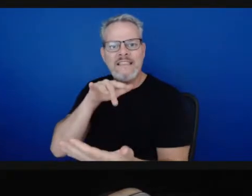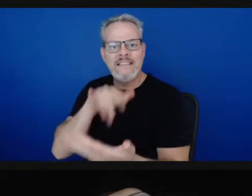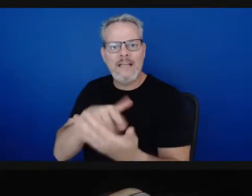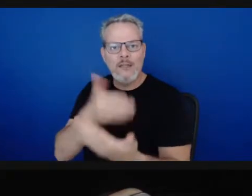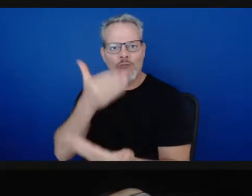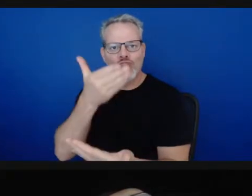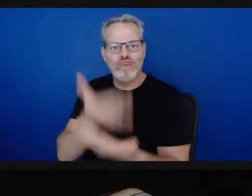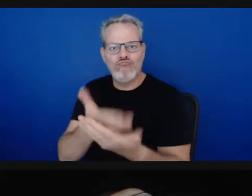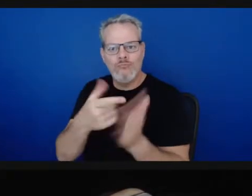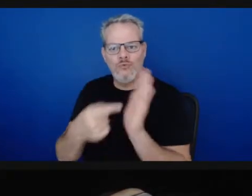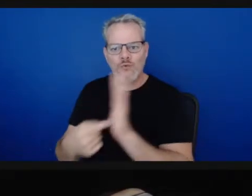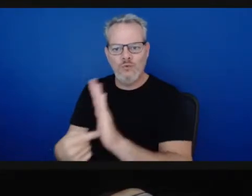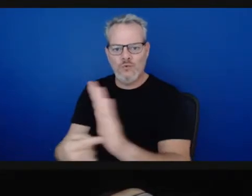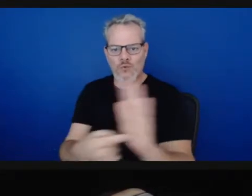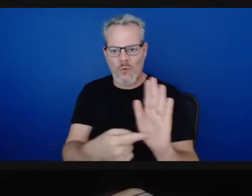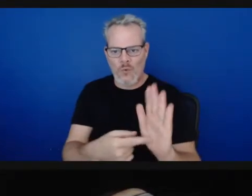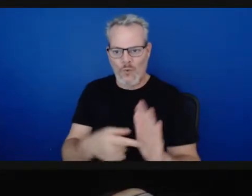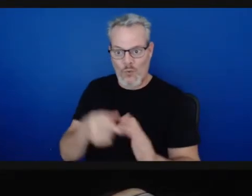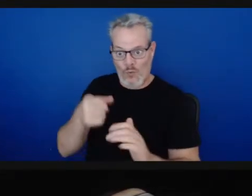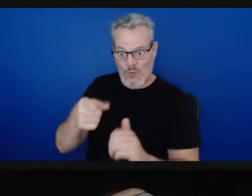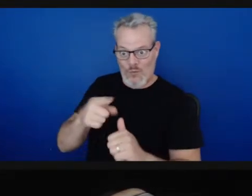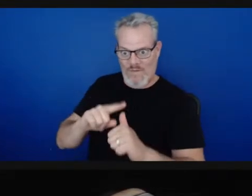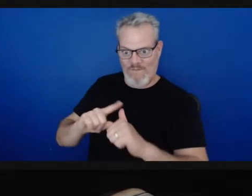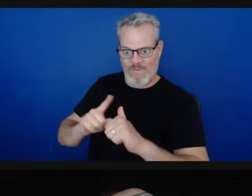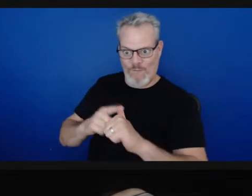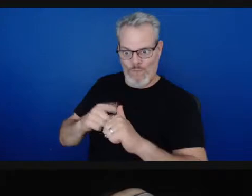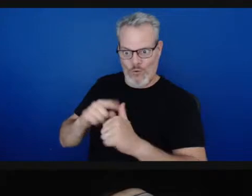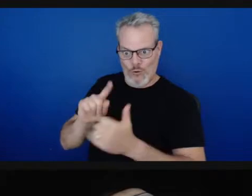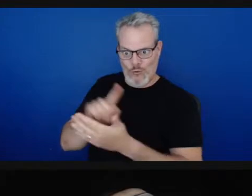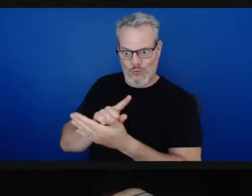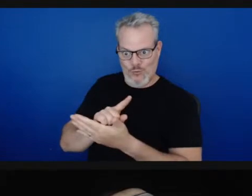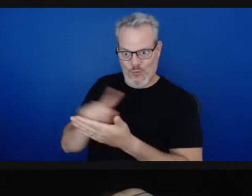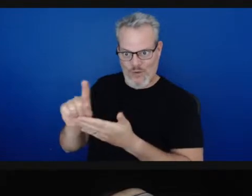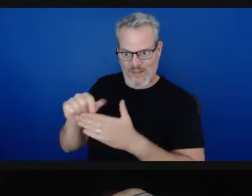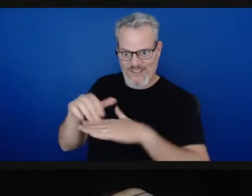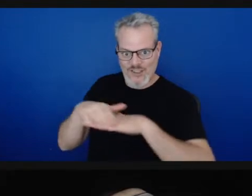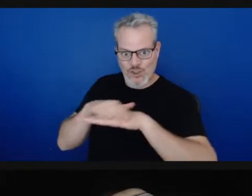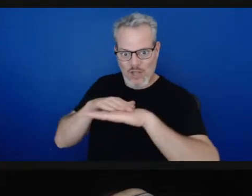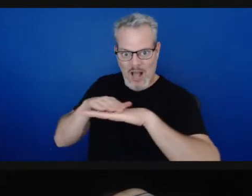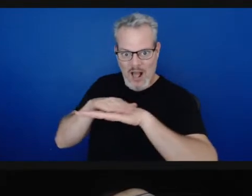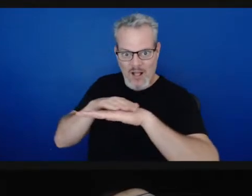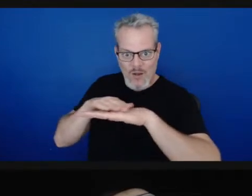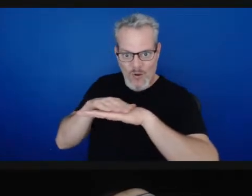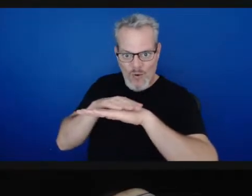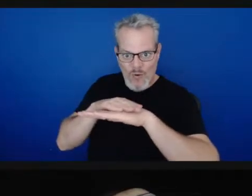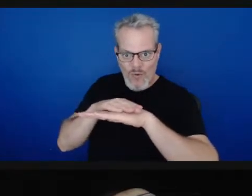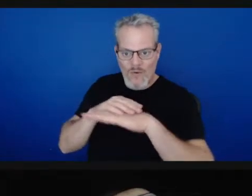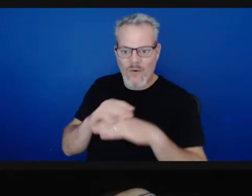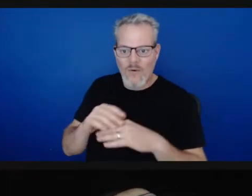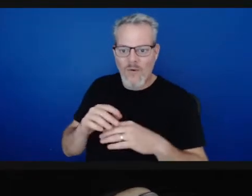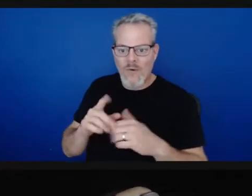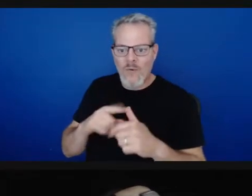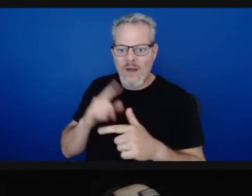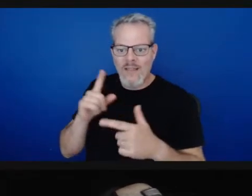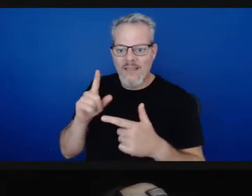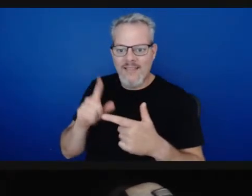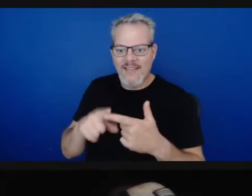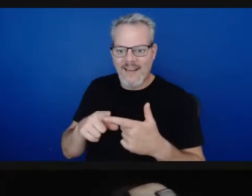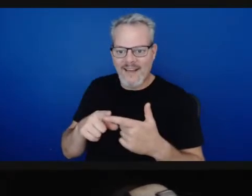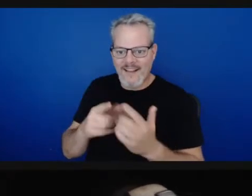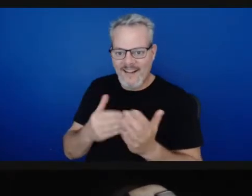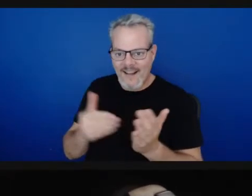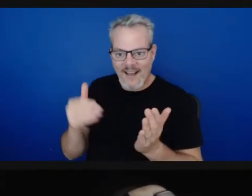So there is the initial week. Lava is very shallow. And here it